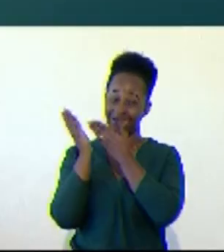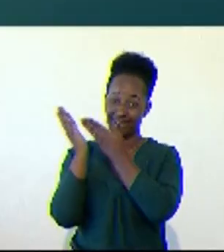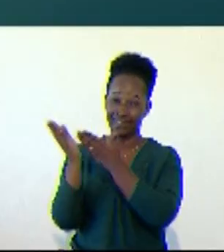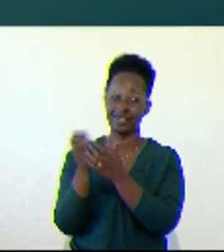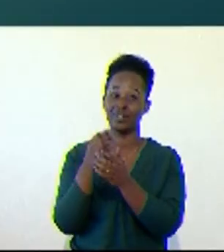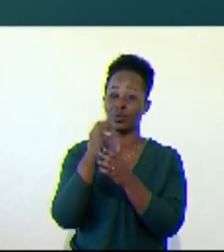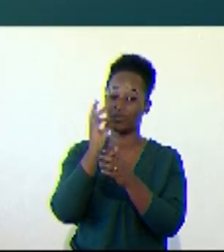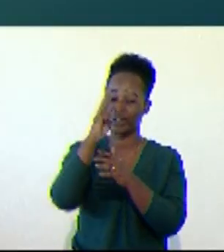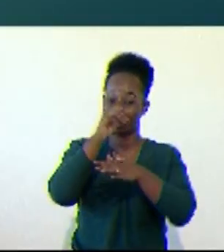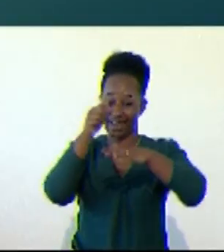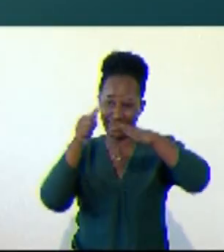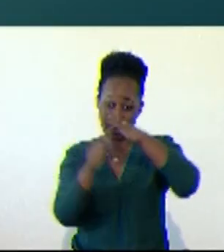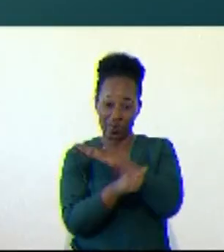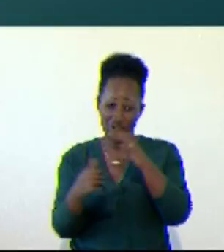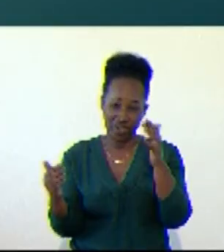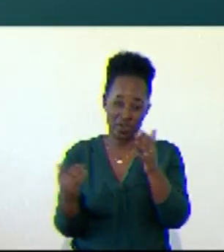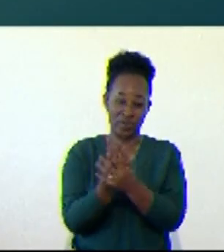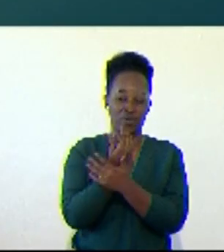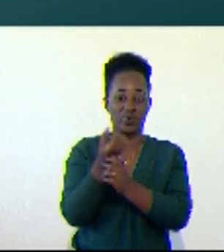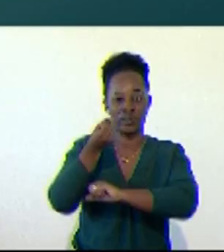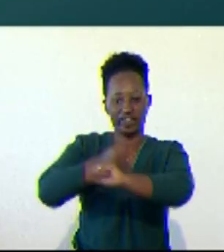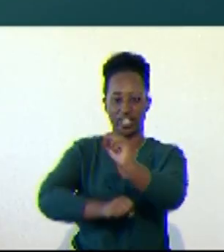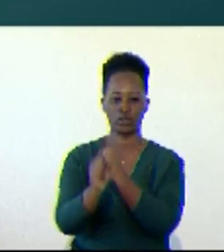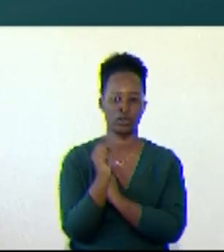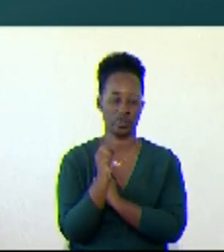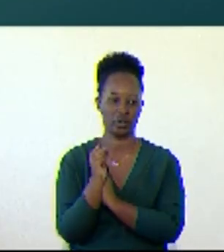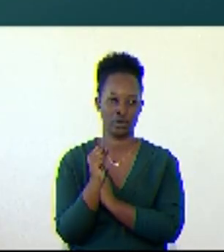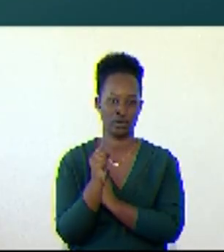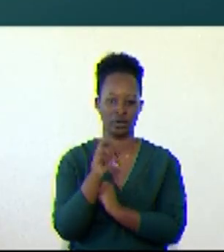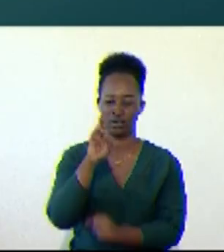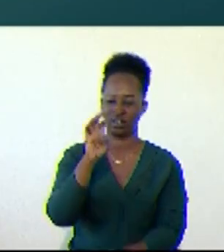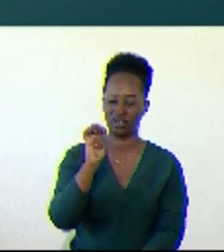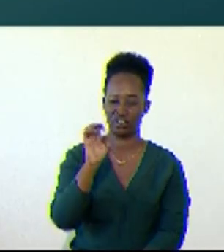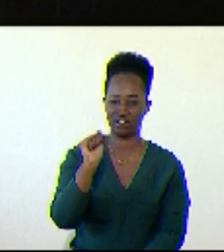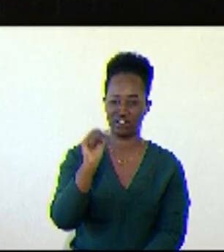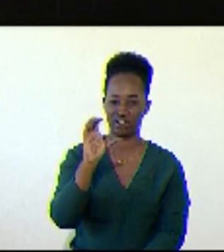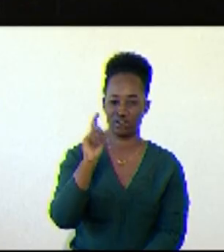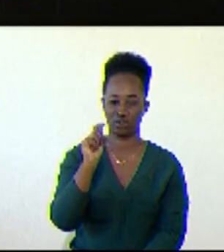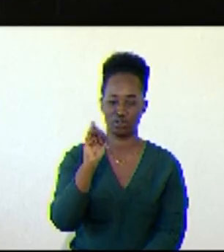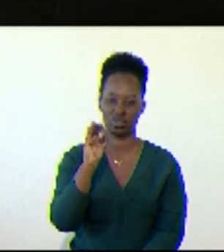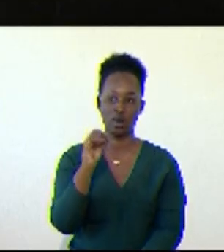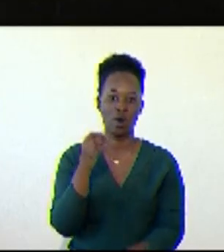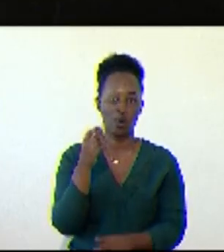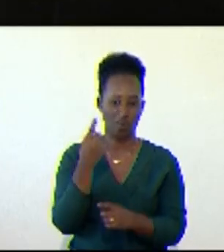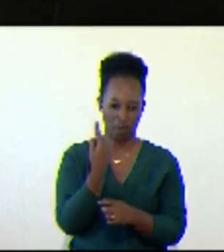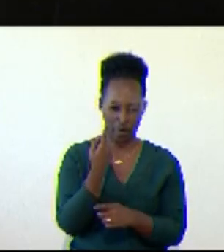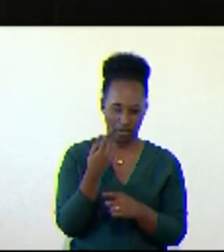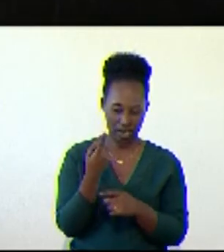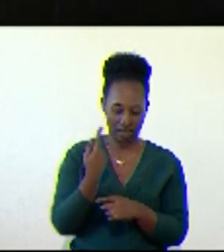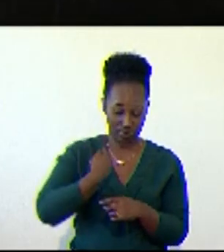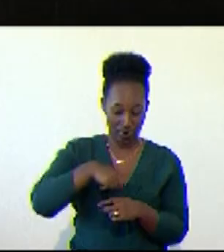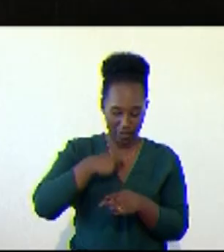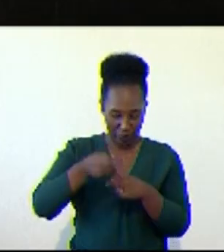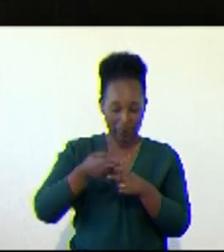will undergo a new type of reaction. The one we are going to discuss very soon, the